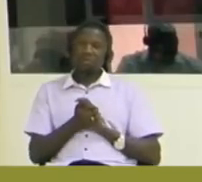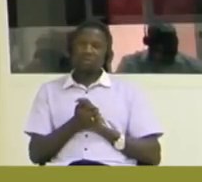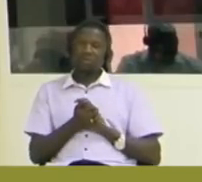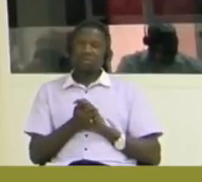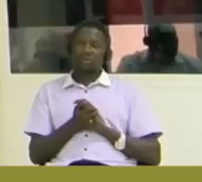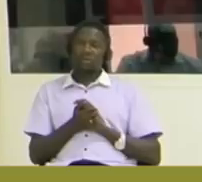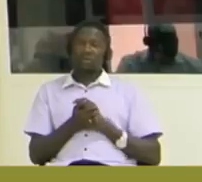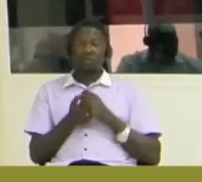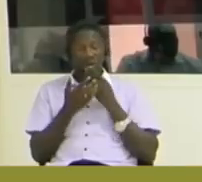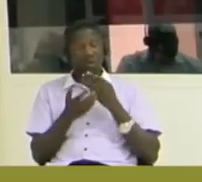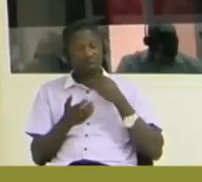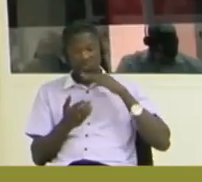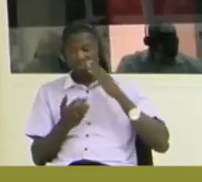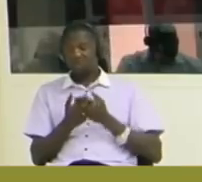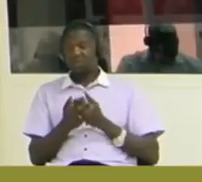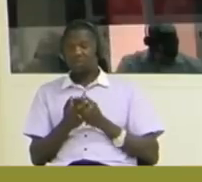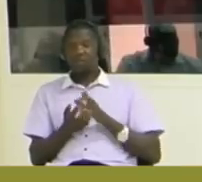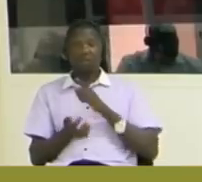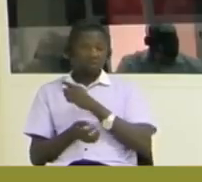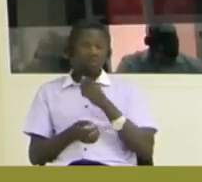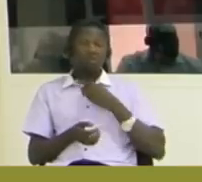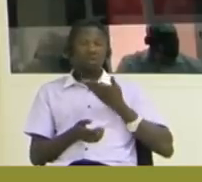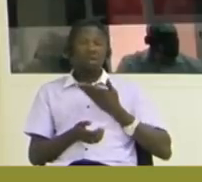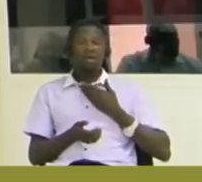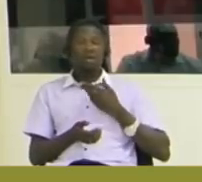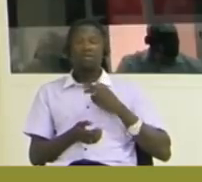have been an investigation.